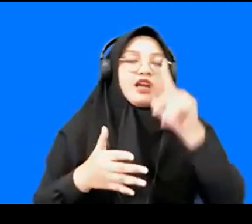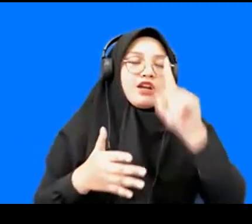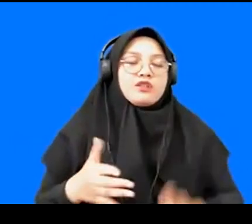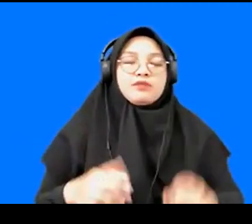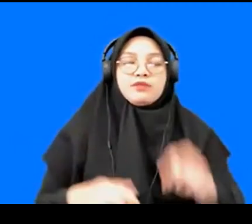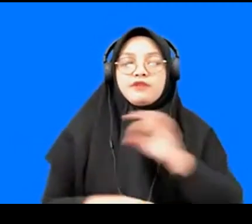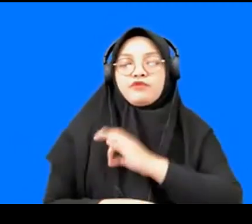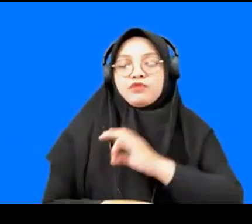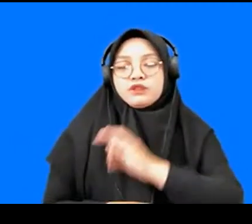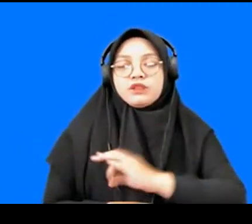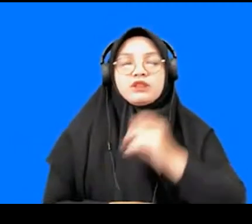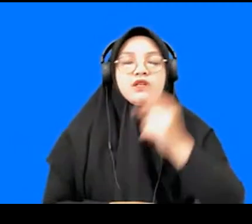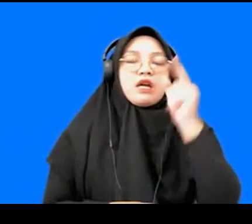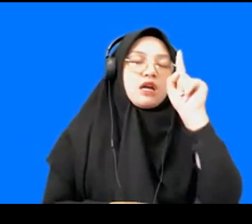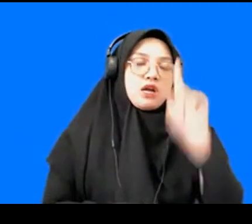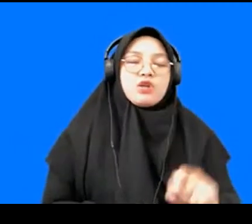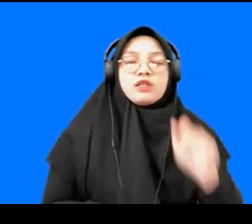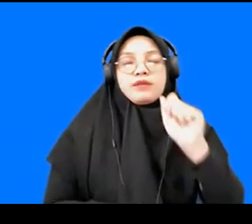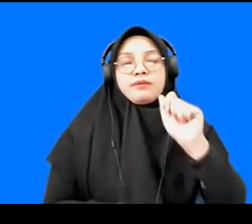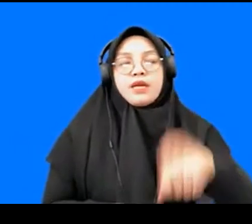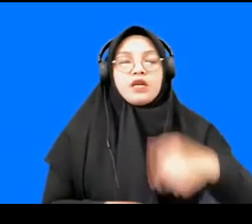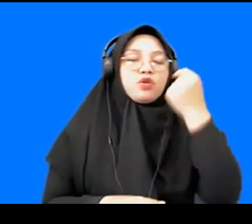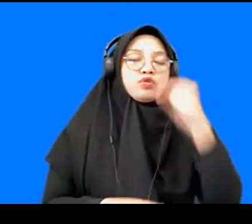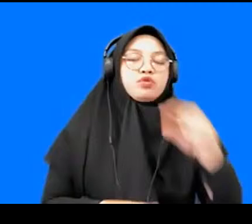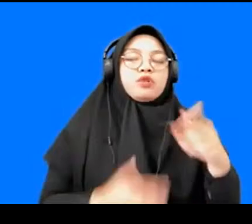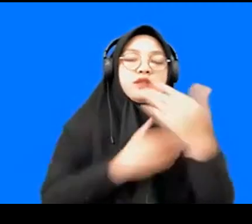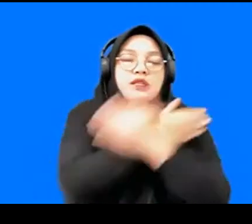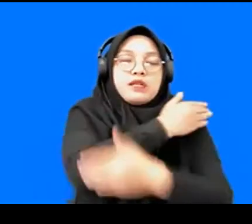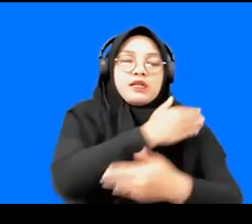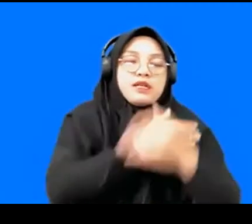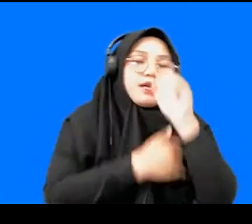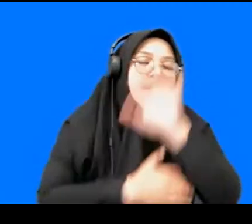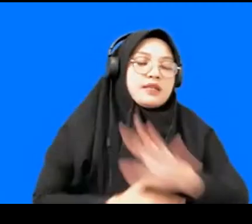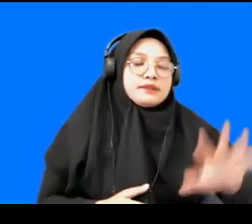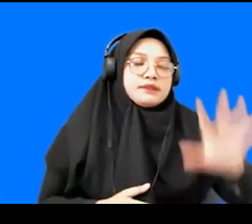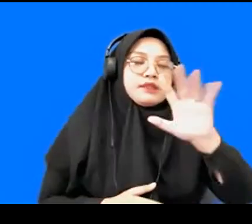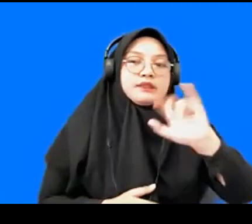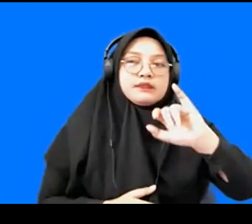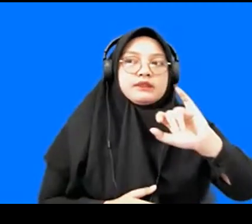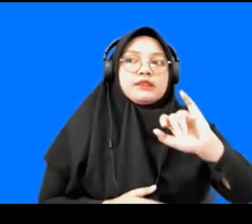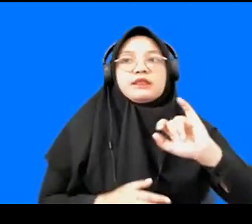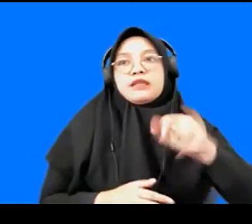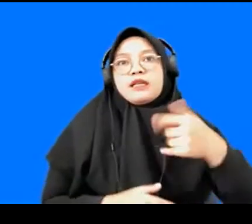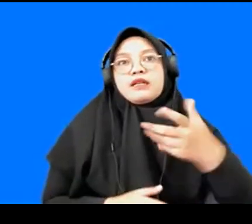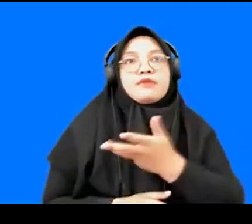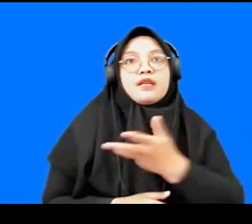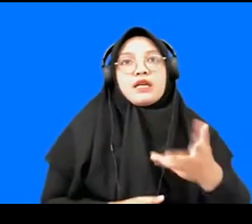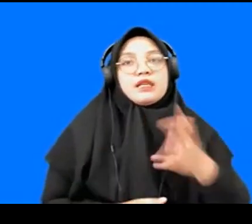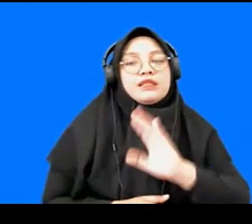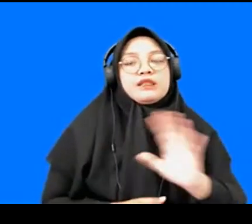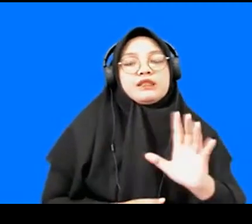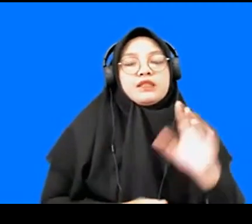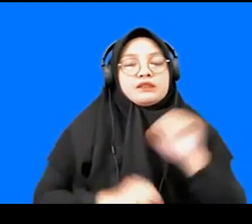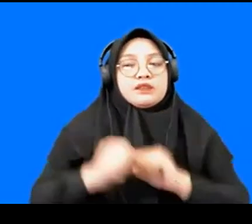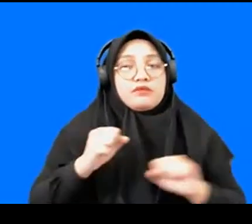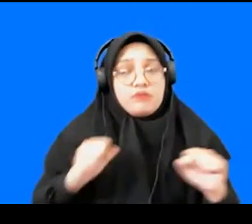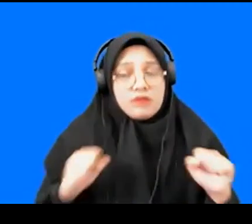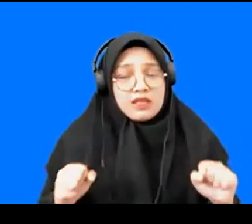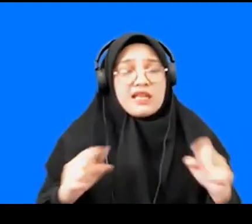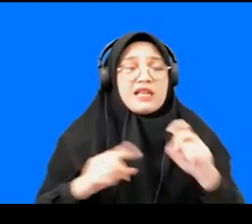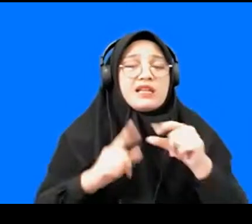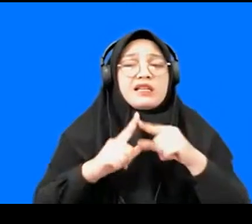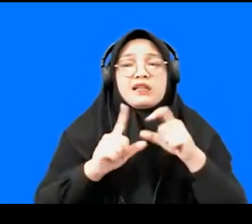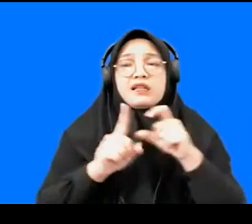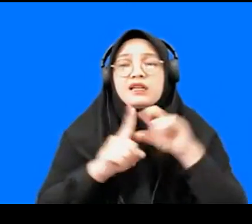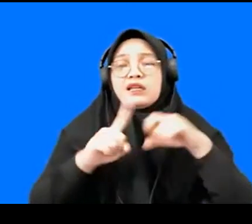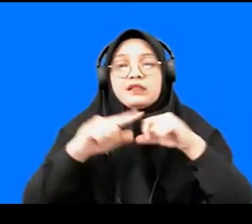So they are not doing anything radical. And of course, I agree with Tony that wealth tax is not a radical idea. It has been there